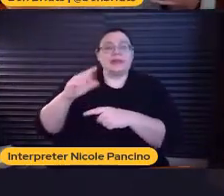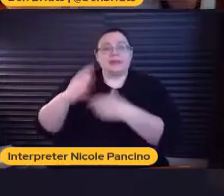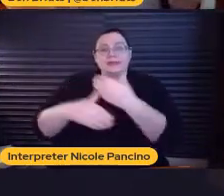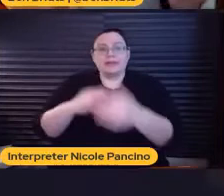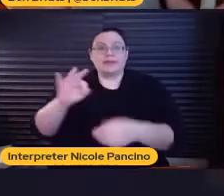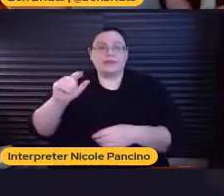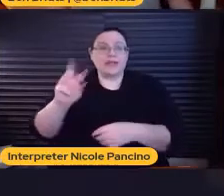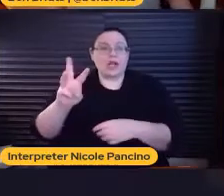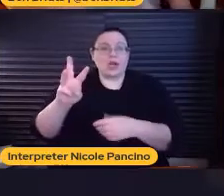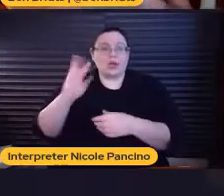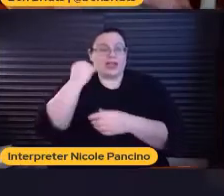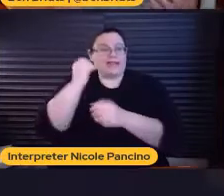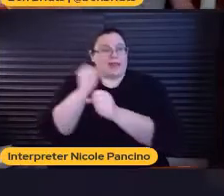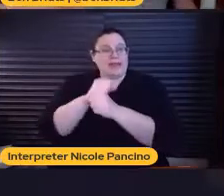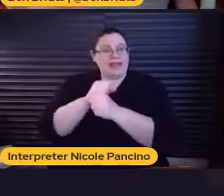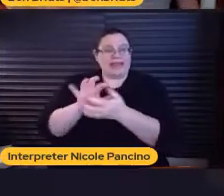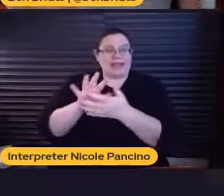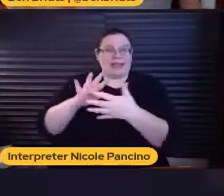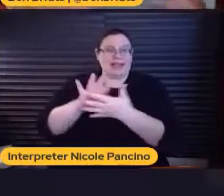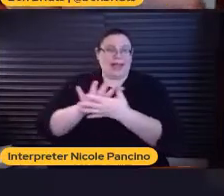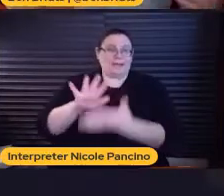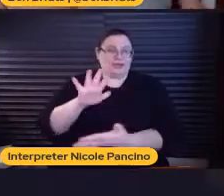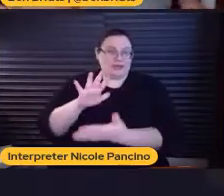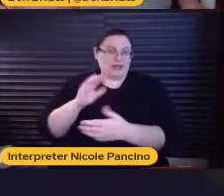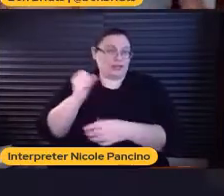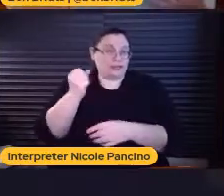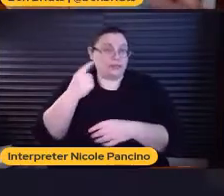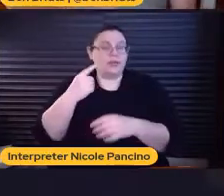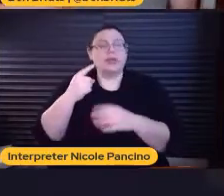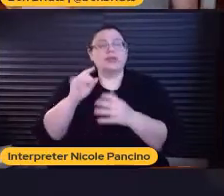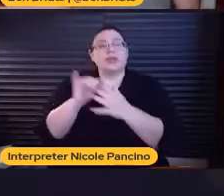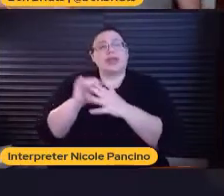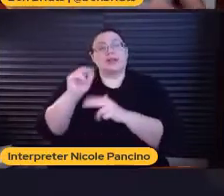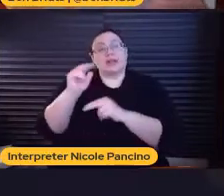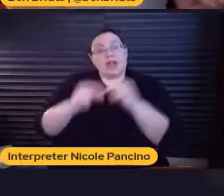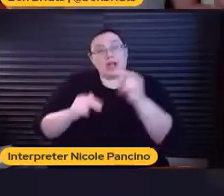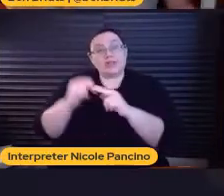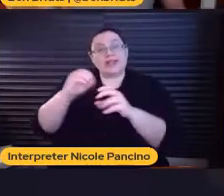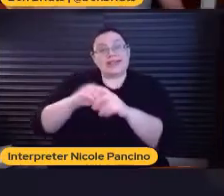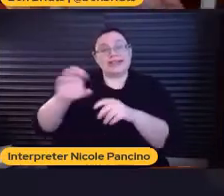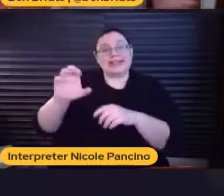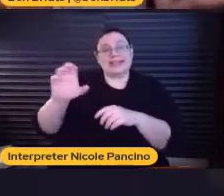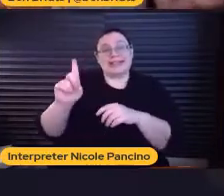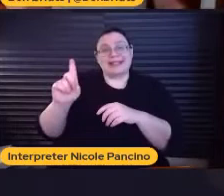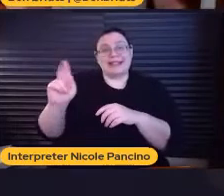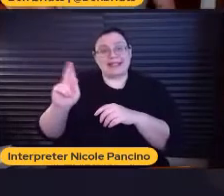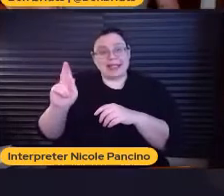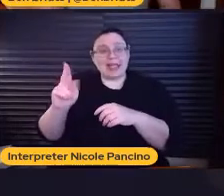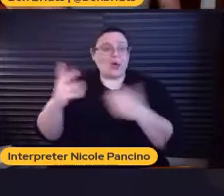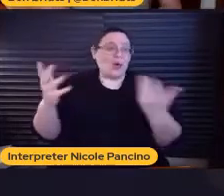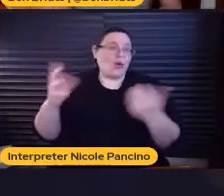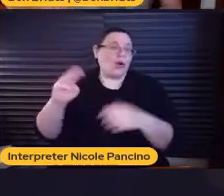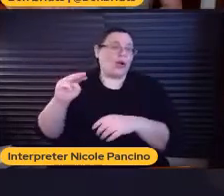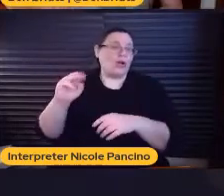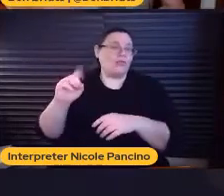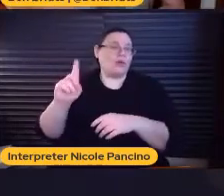an abstraction. So that would be a construct in CDK or a module in